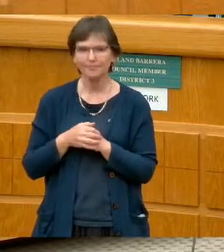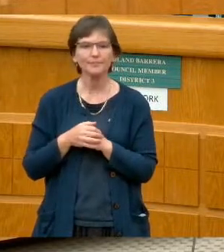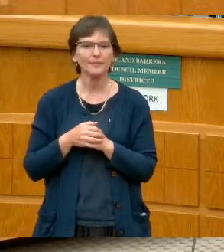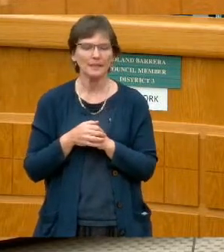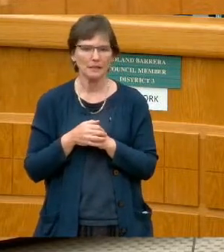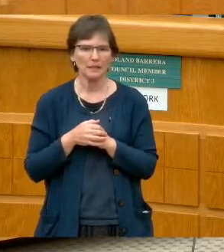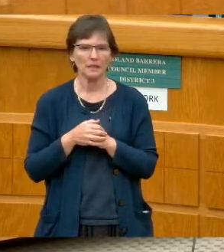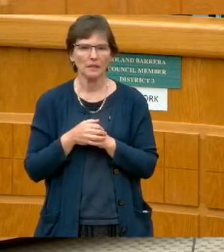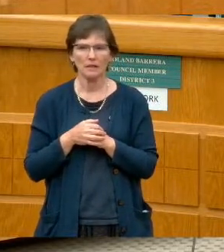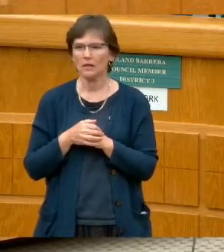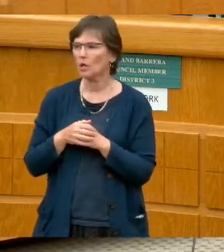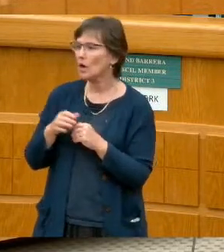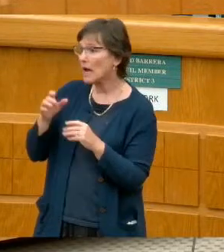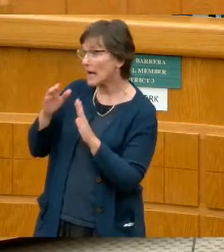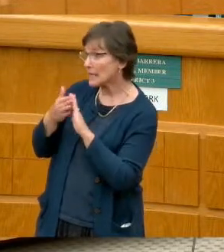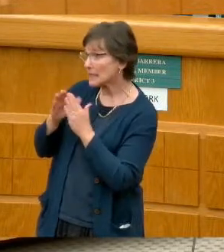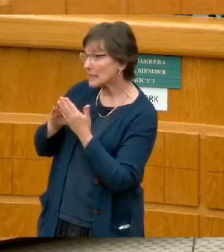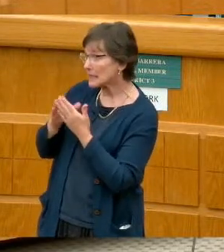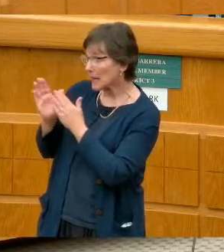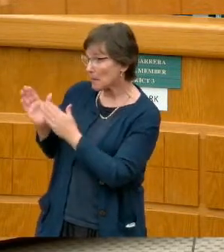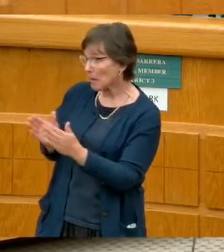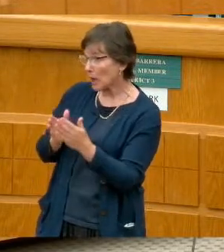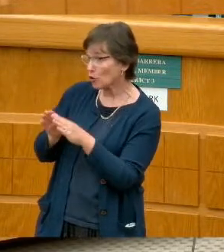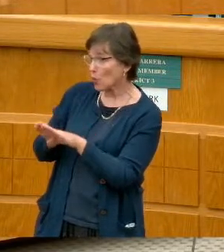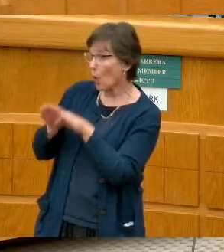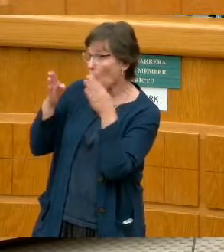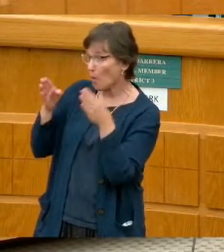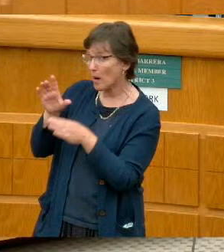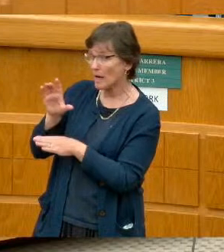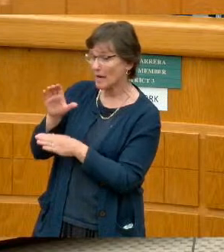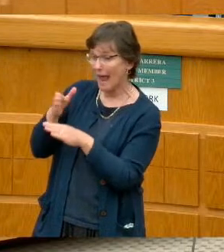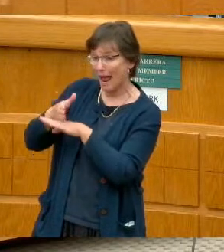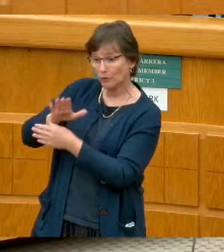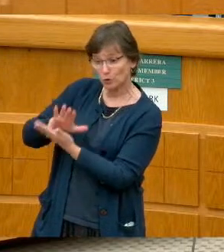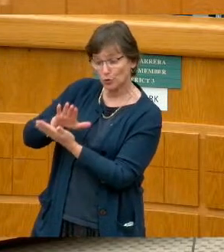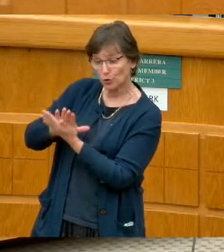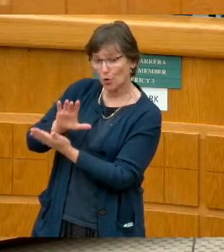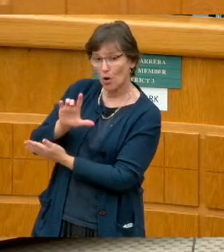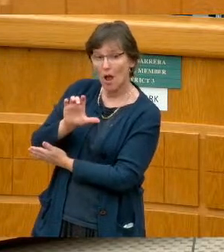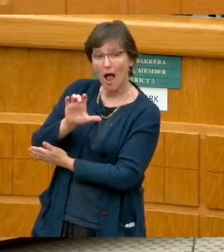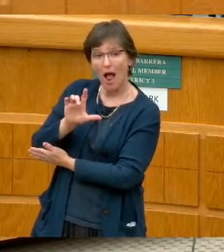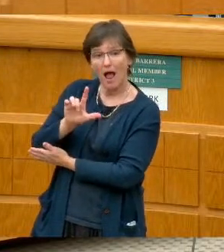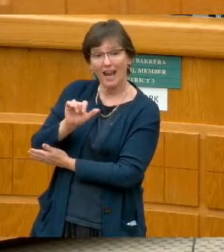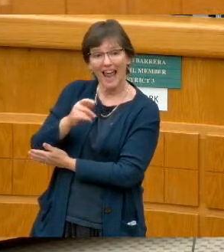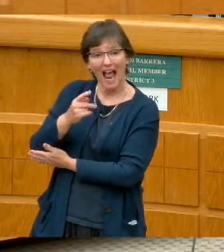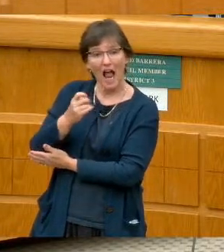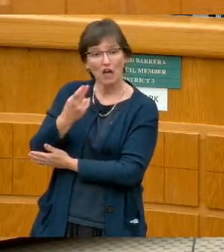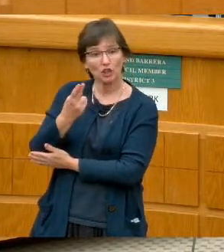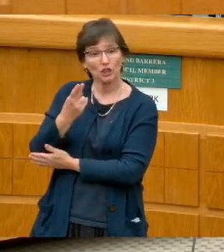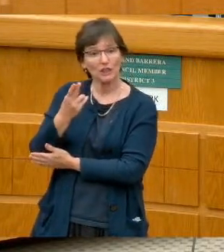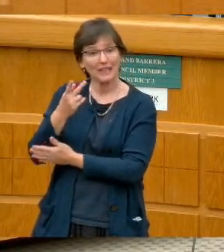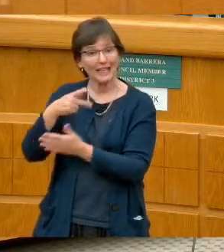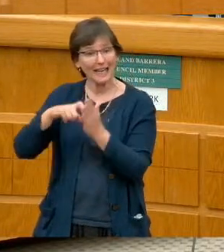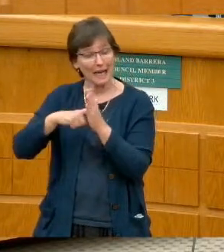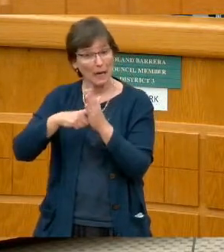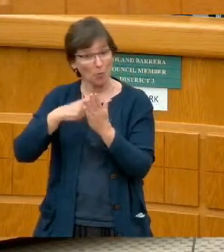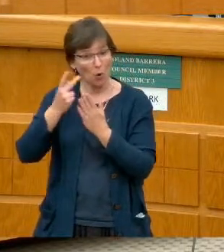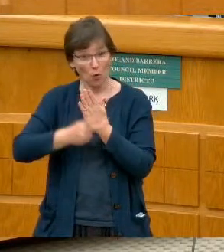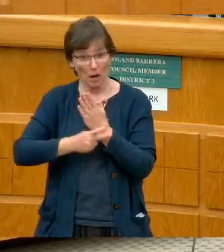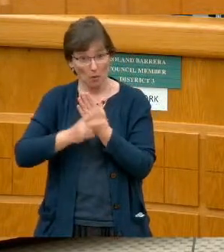Got any other questions? Yes. Does the city plan on opening the latchkey programs when schools go